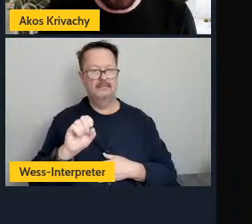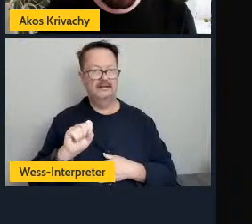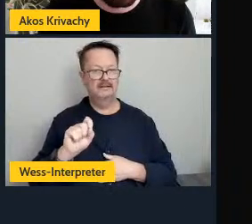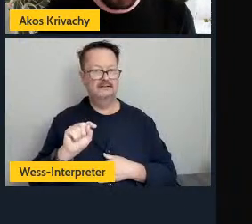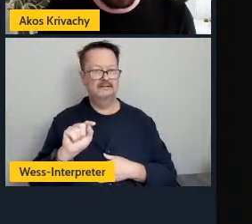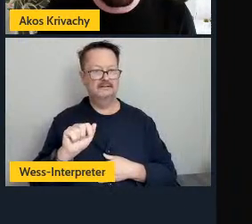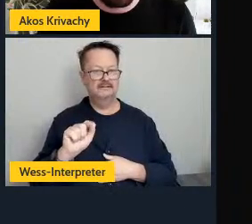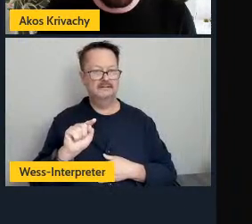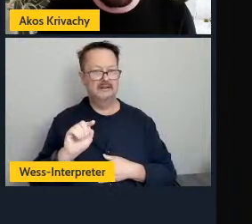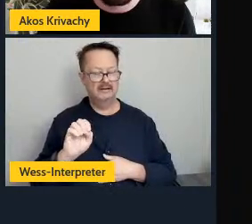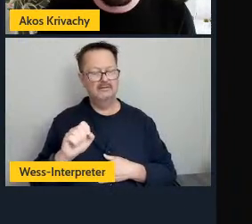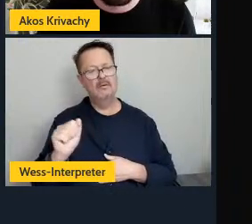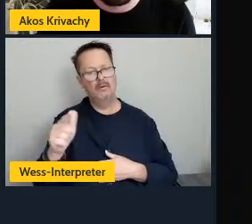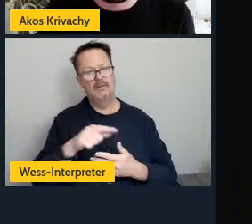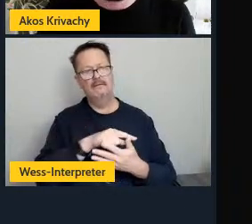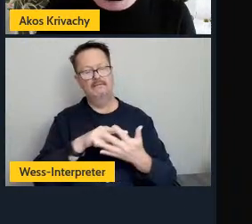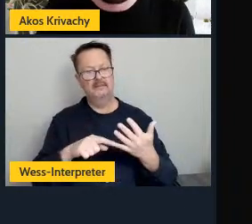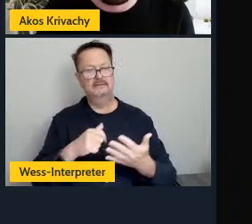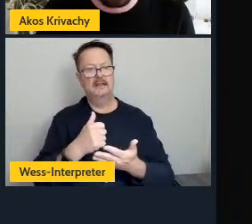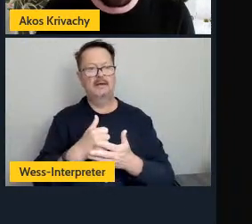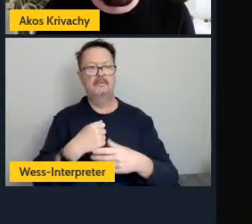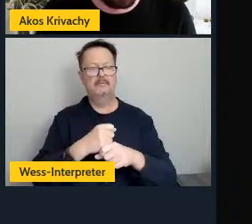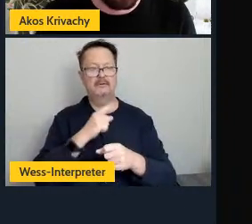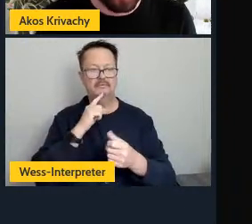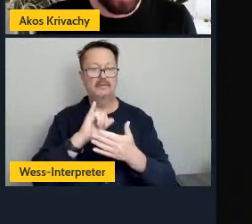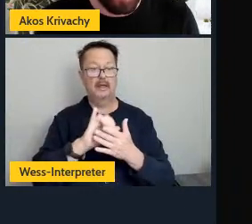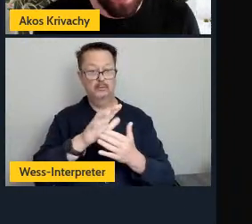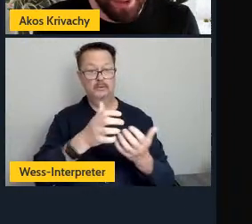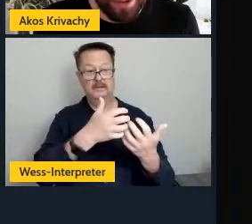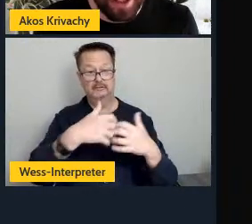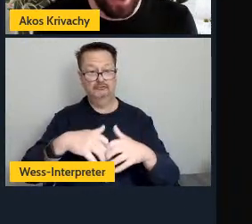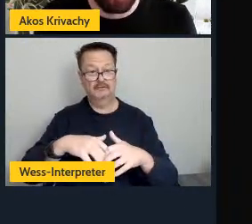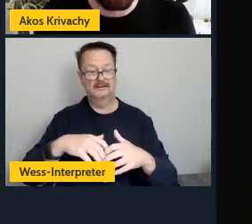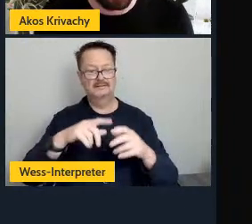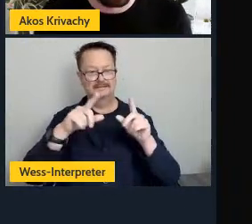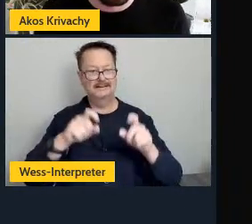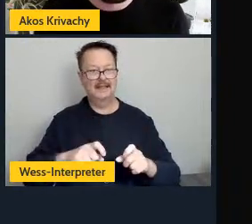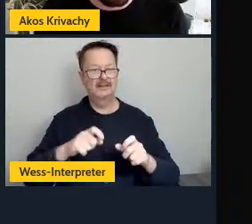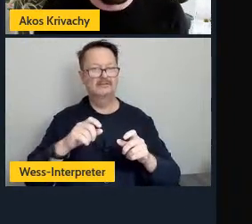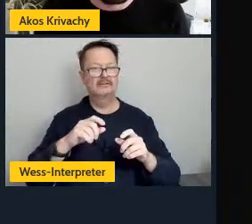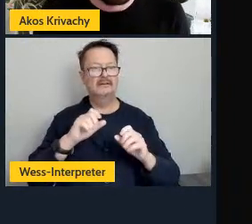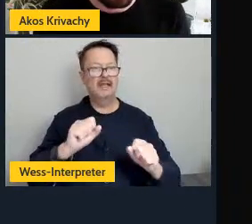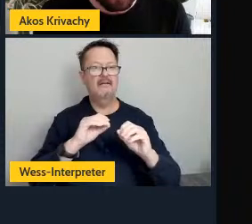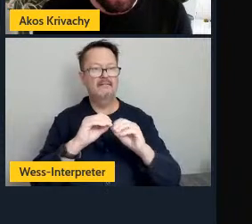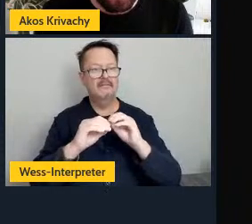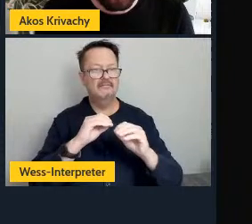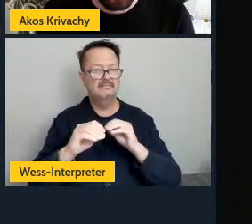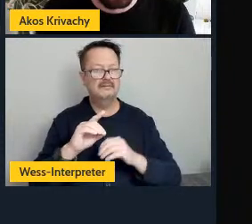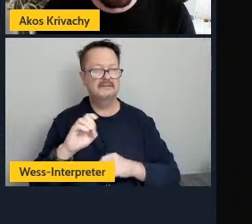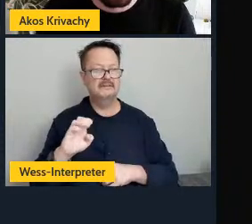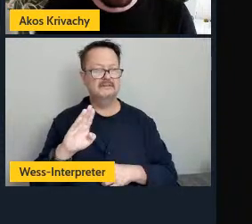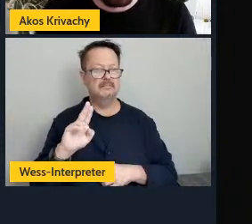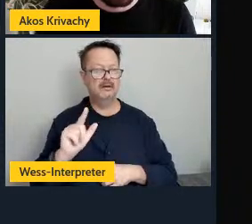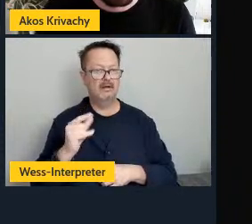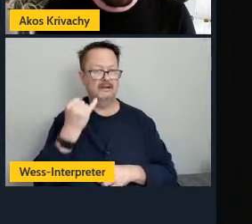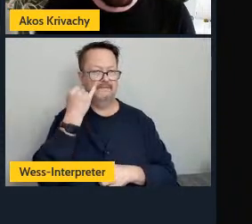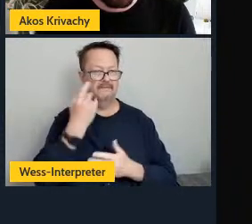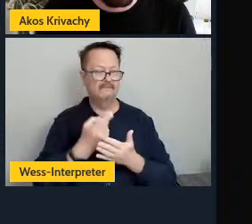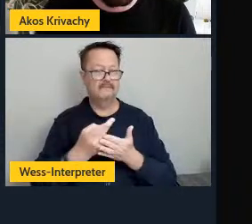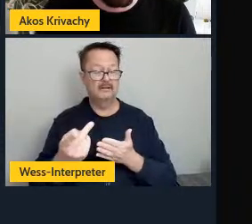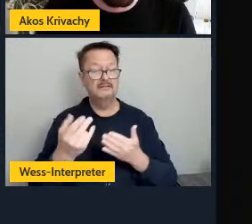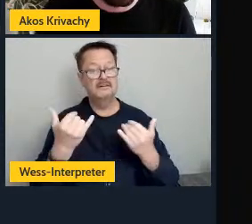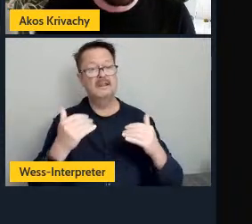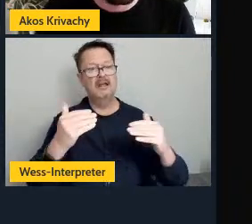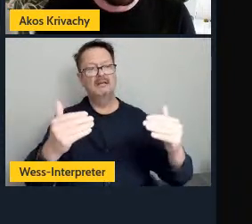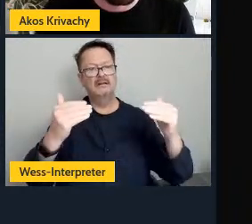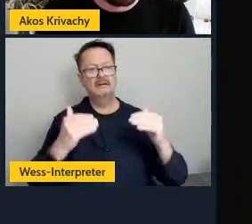And these all help in making sure that your integration tests are actually debuggable when they fail. So let's go